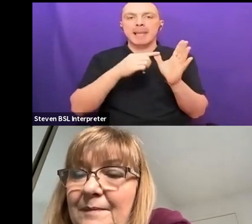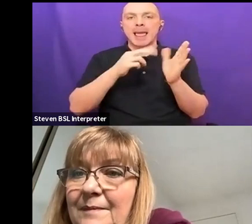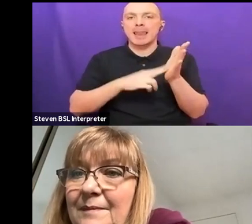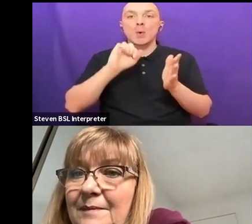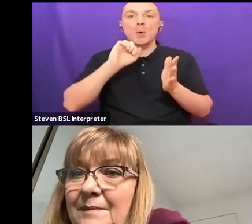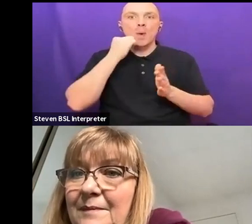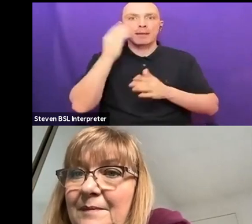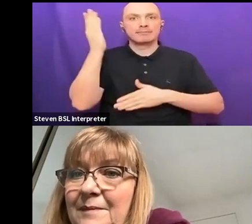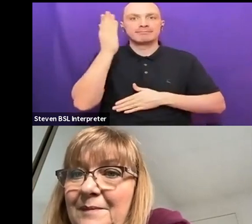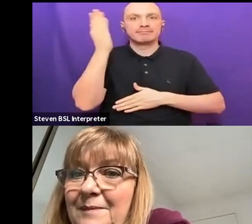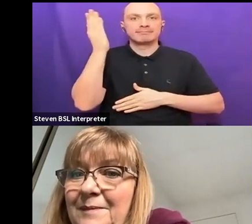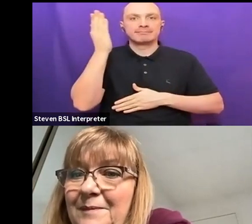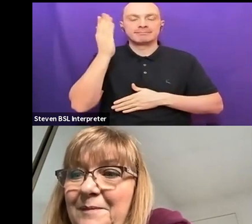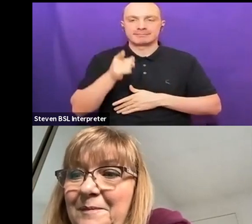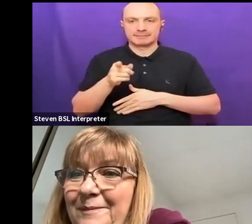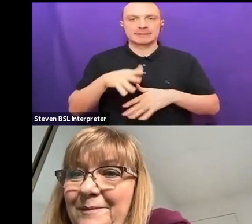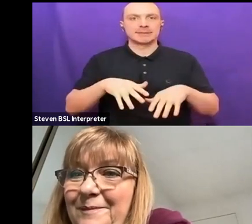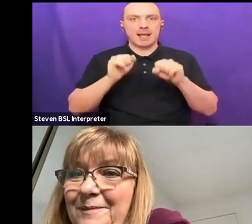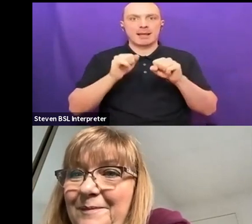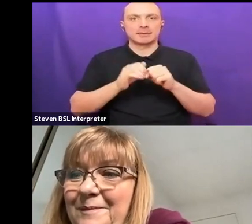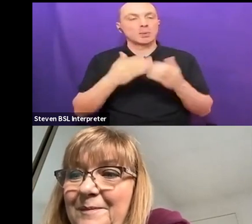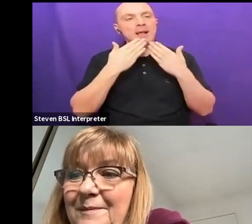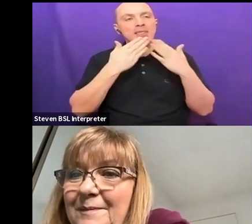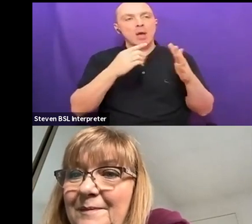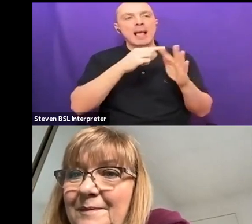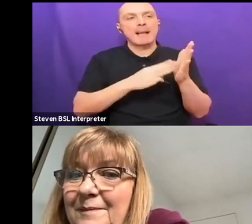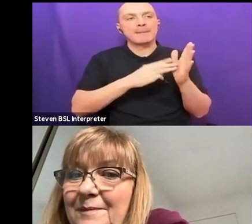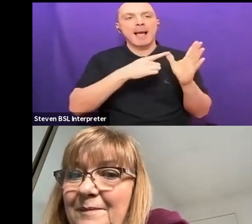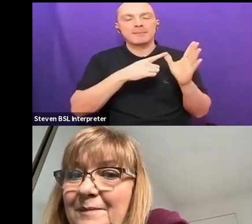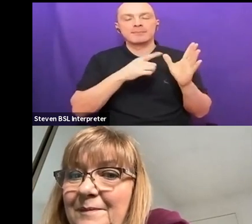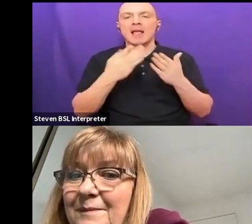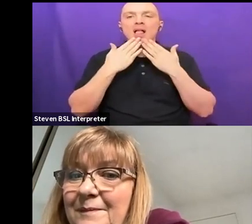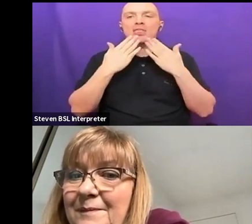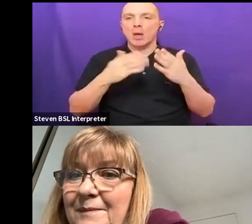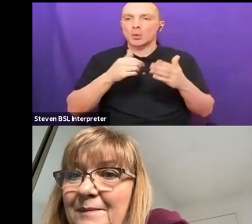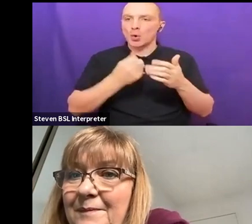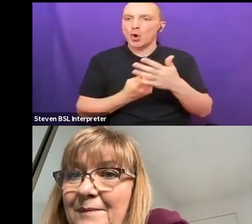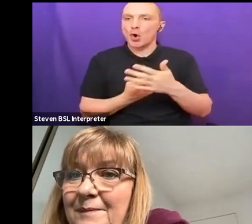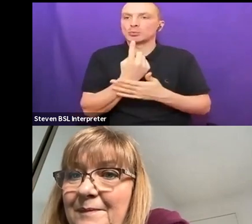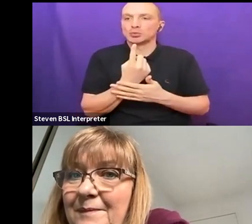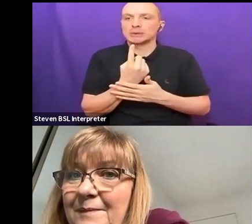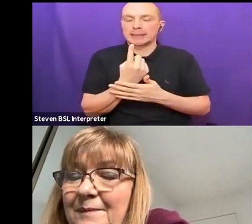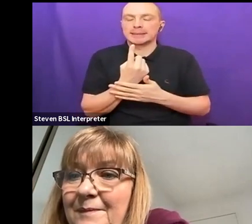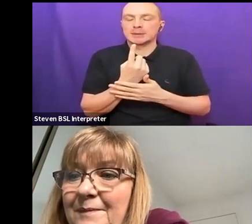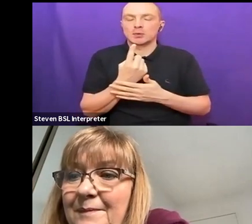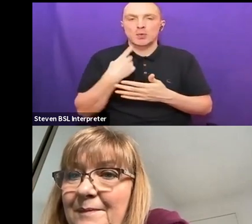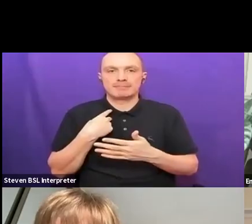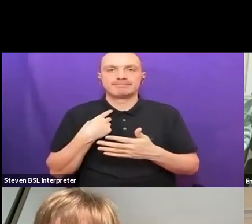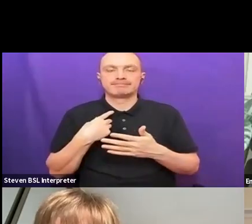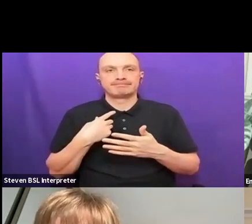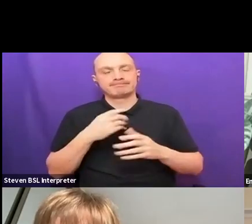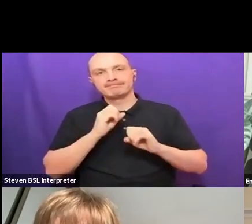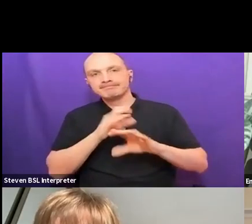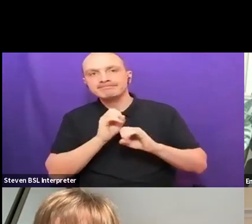Thank you very much, Emma, and thank you very much for the opportunity to join you all today to have